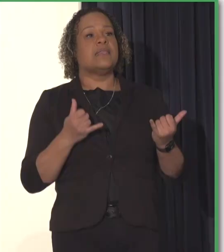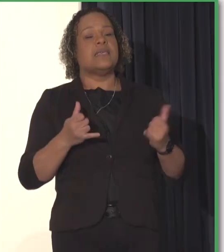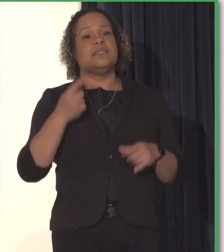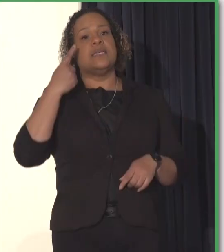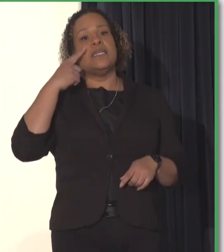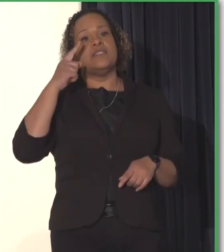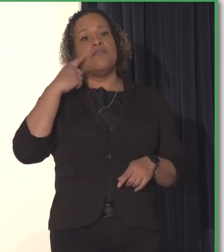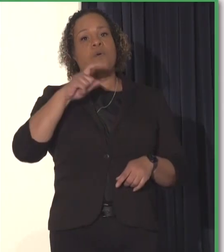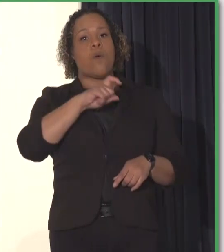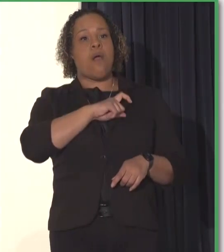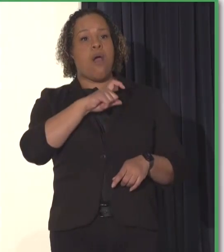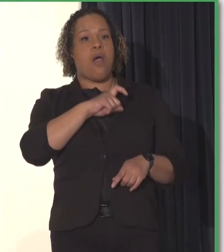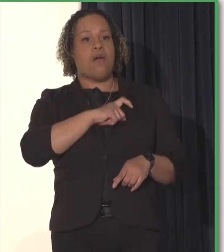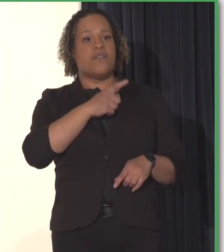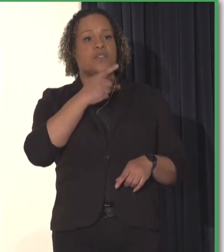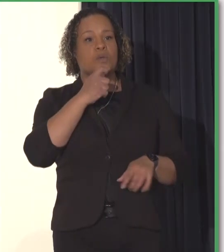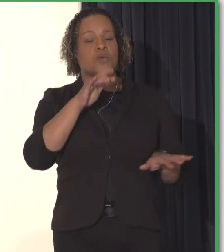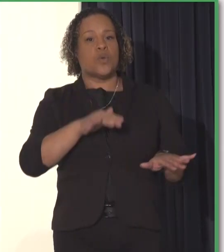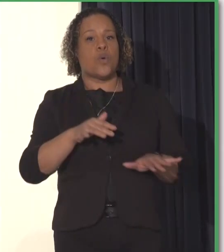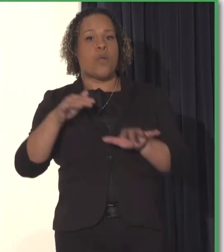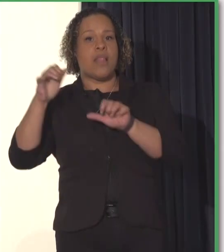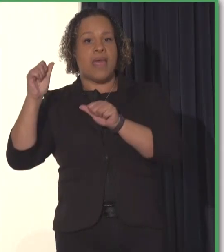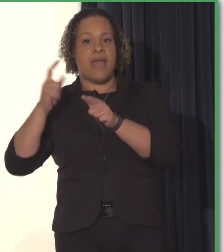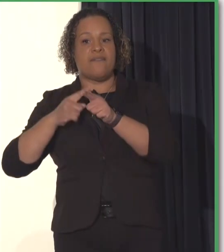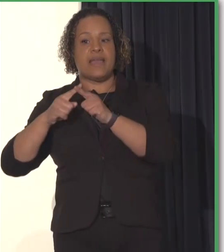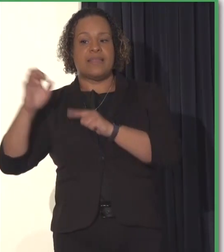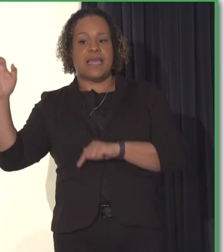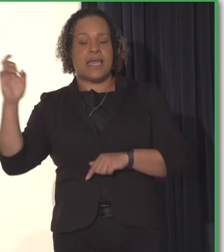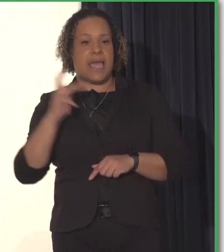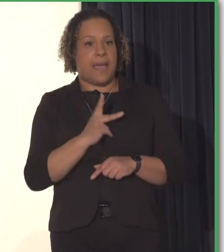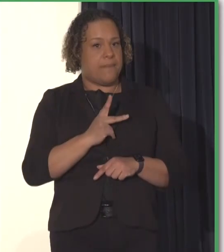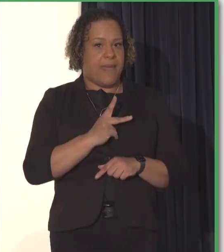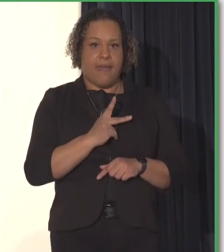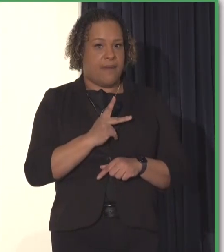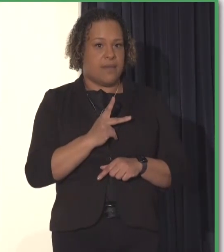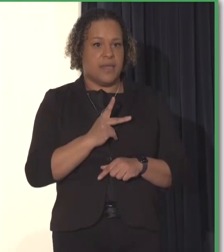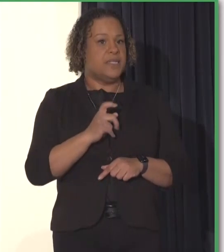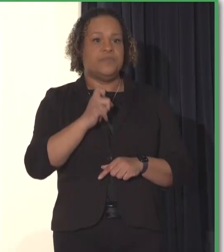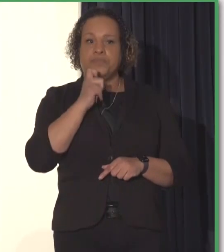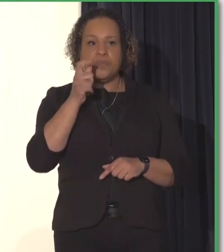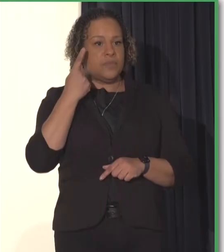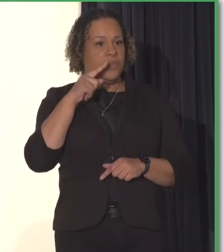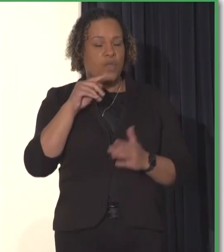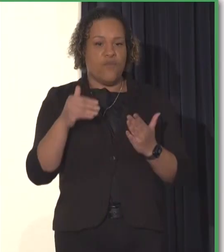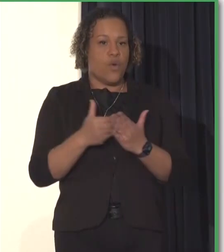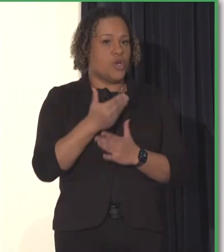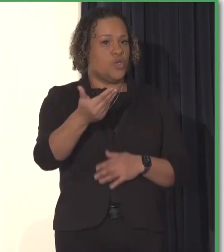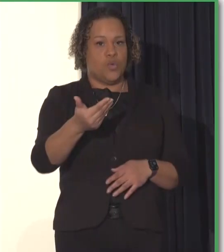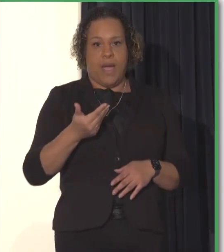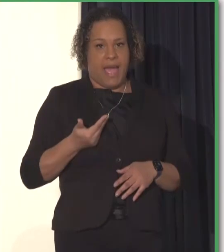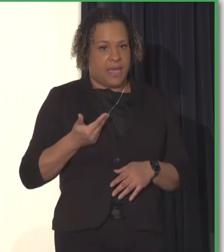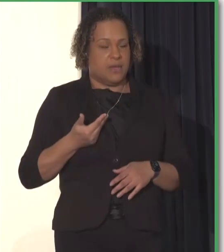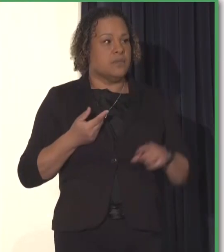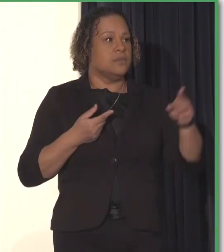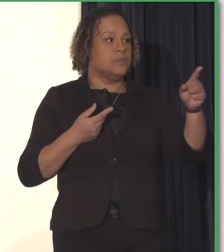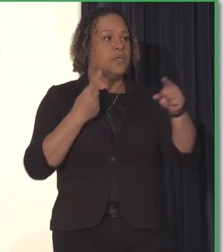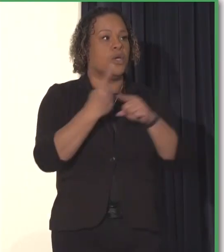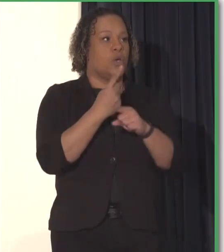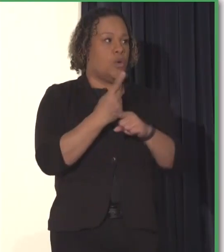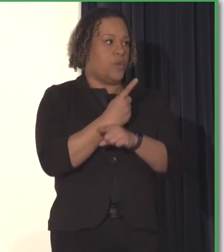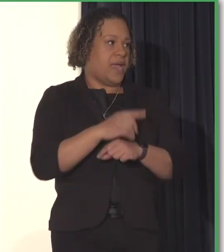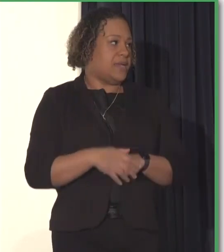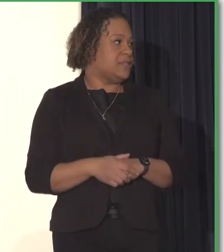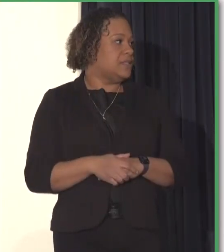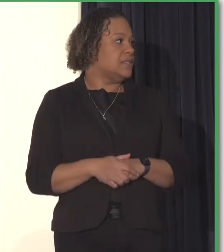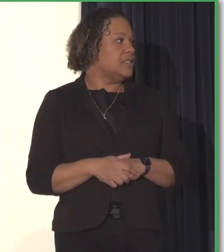for officers who left and came back. This is not officers who were hired initially. Correct.